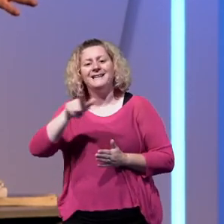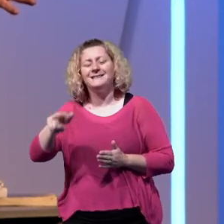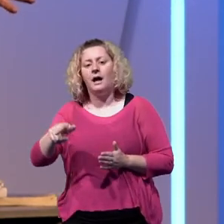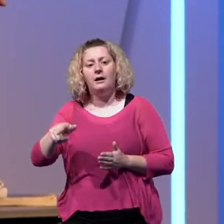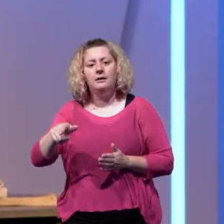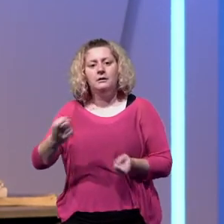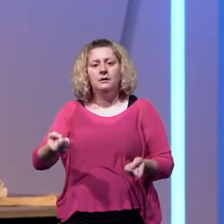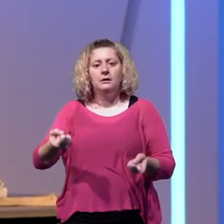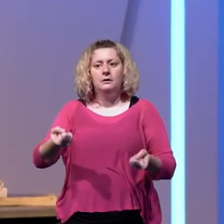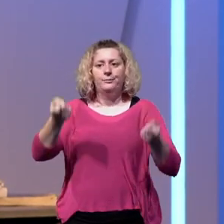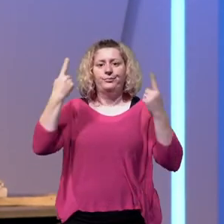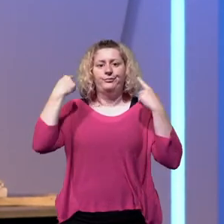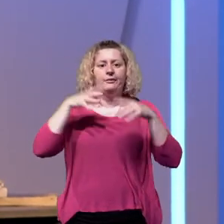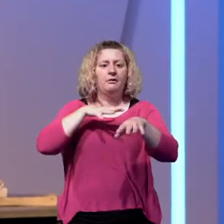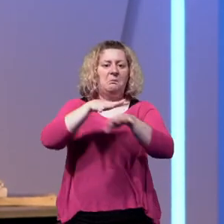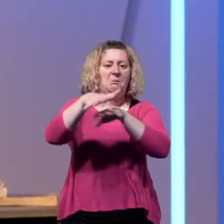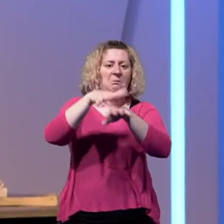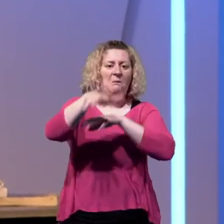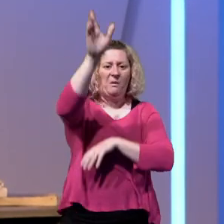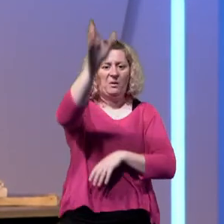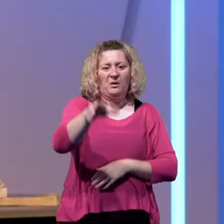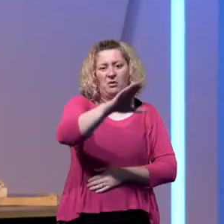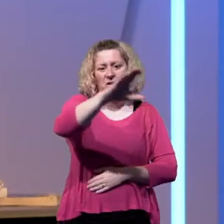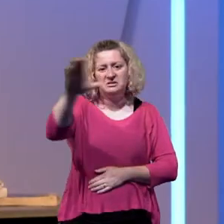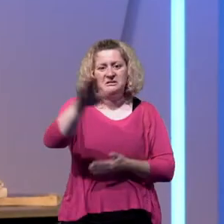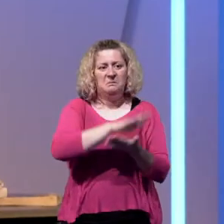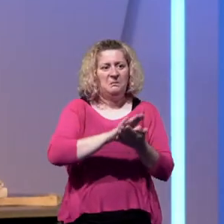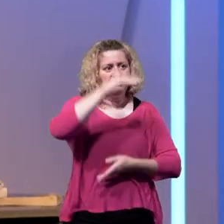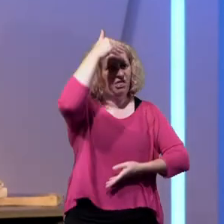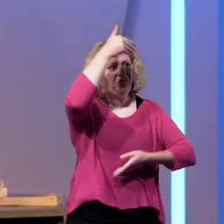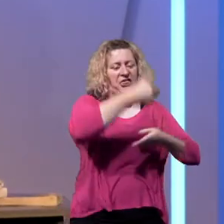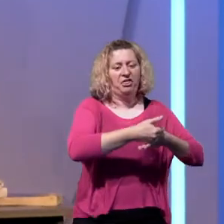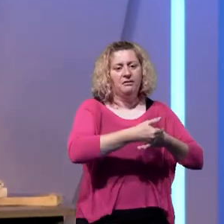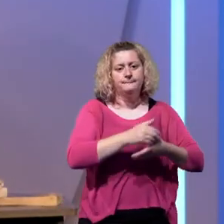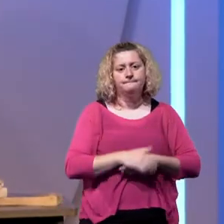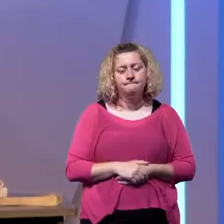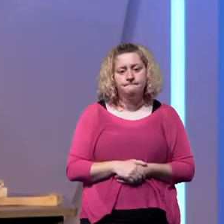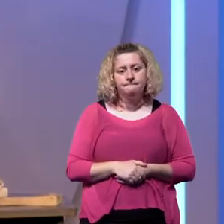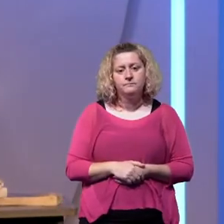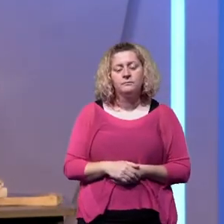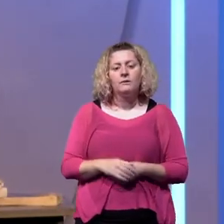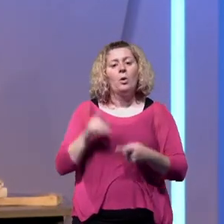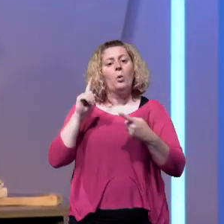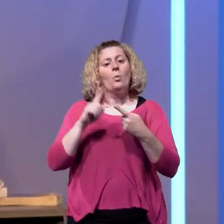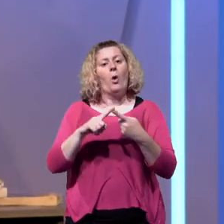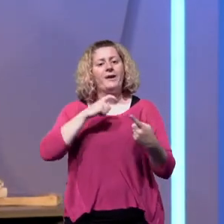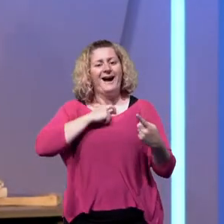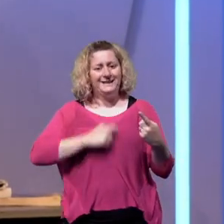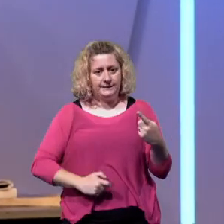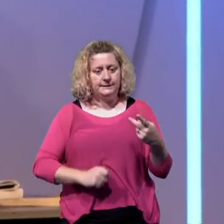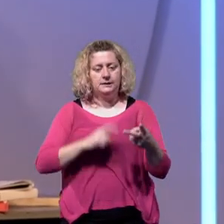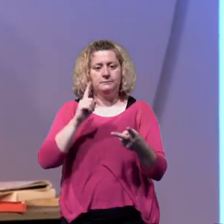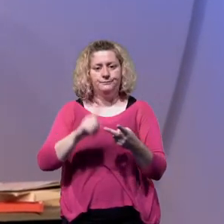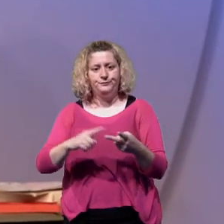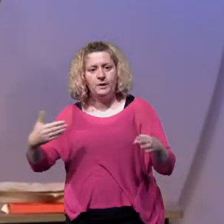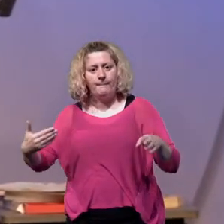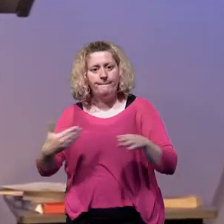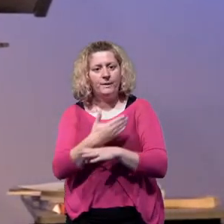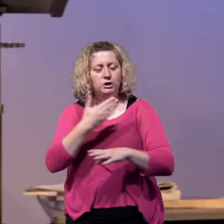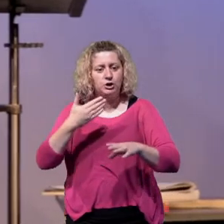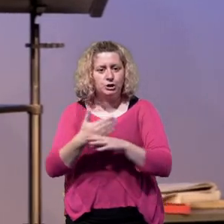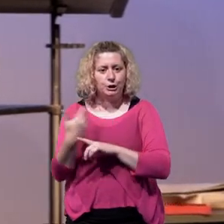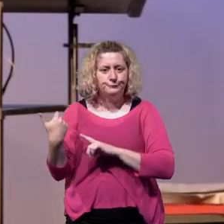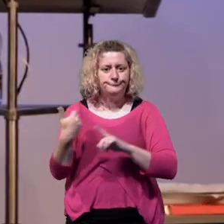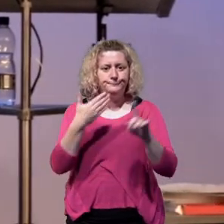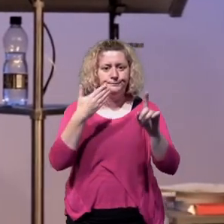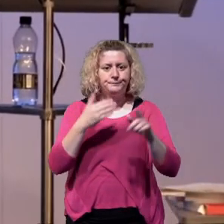hell there. But that's blindness. So number one, identity. Secondly, mission. Now, as a